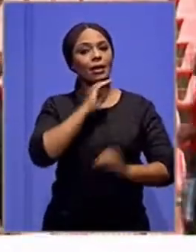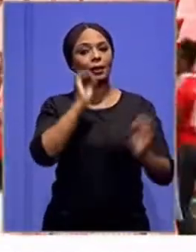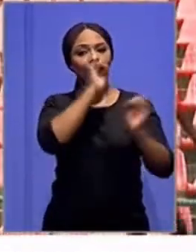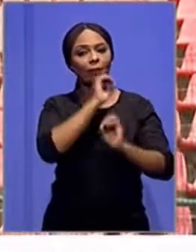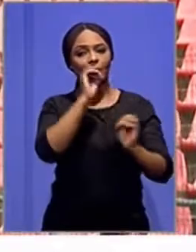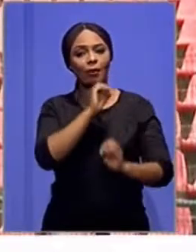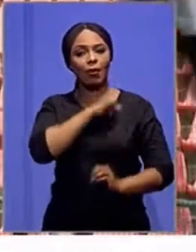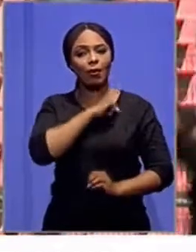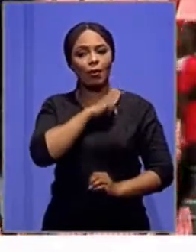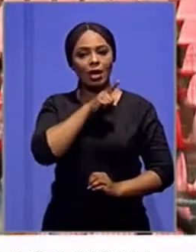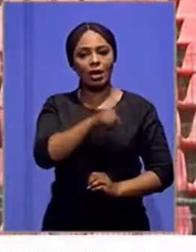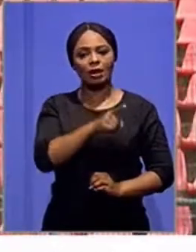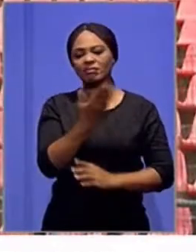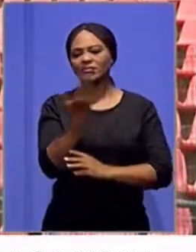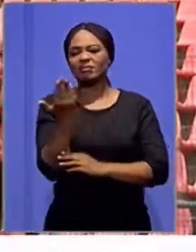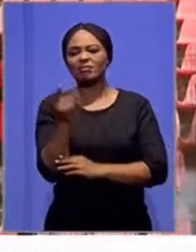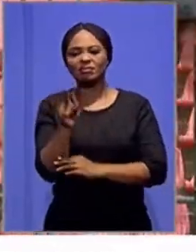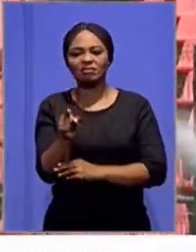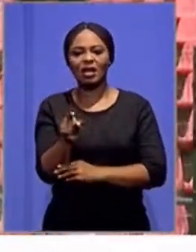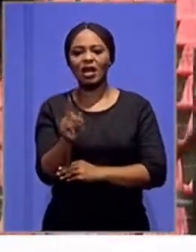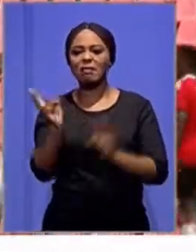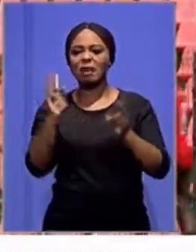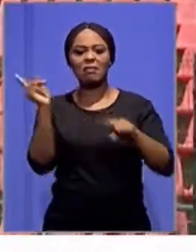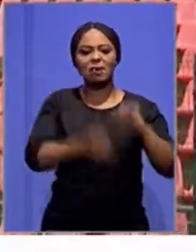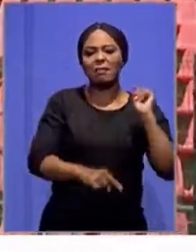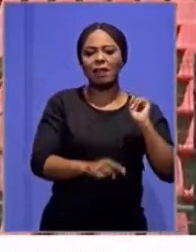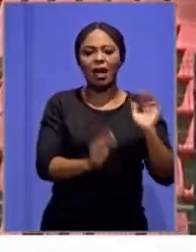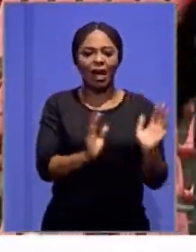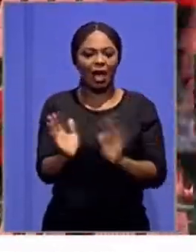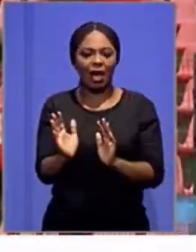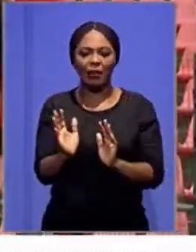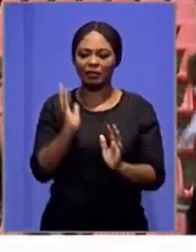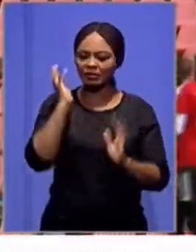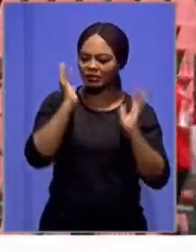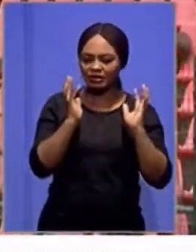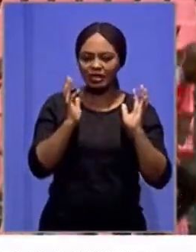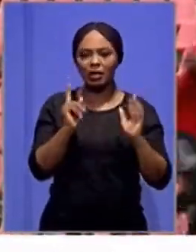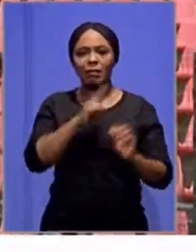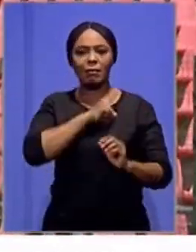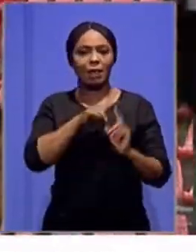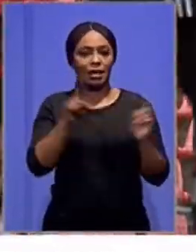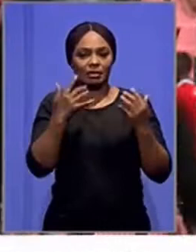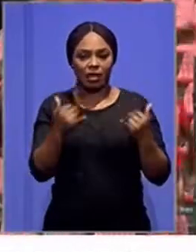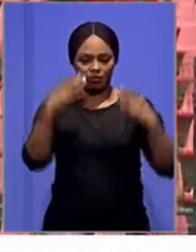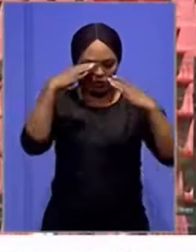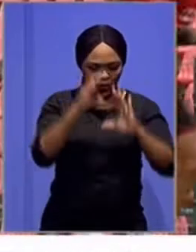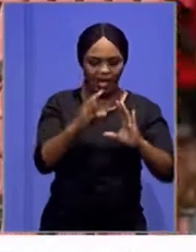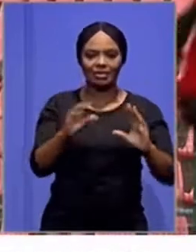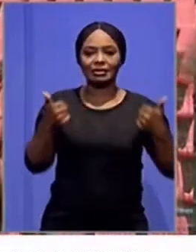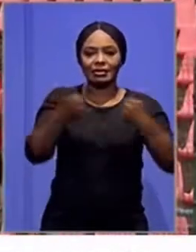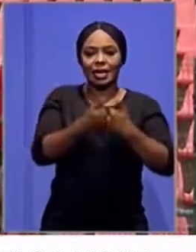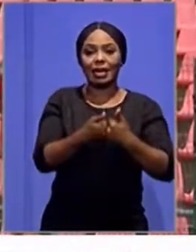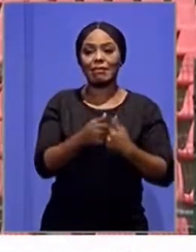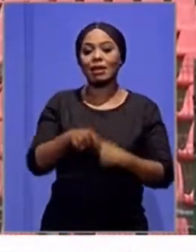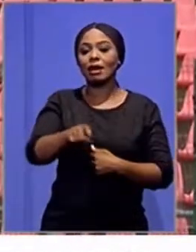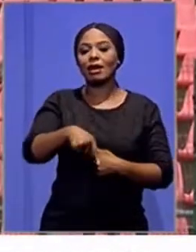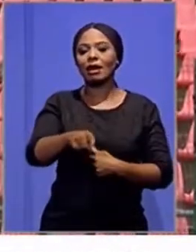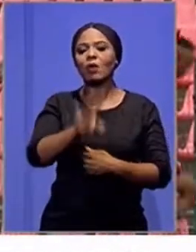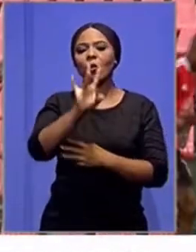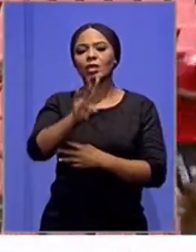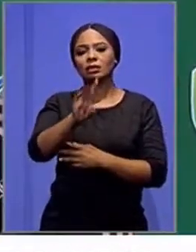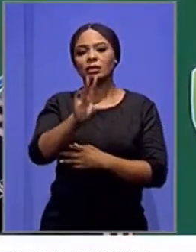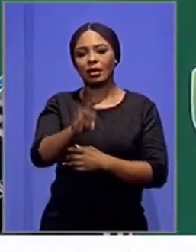bona kgahlanong le baagišani Kaizer Chiefs ka ge ba lebanwe ke papadi e matla kgahlanong le Marumo Gallants ka